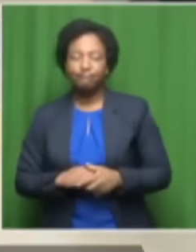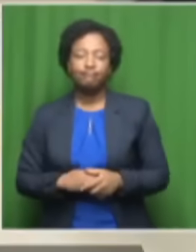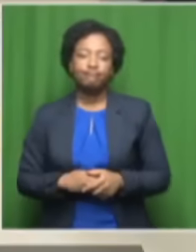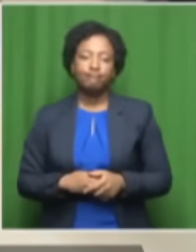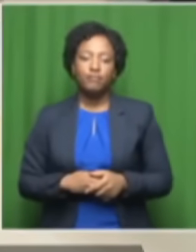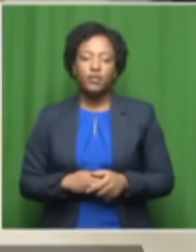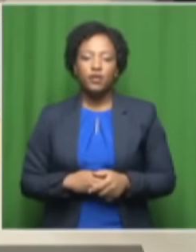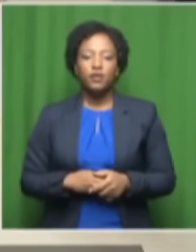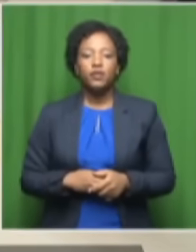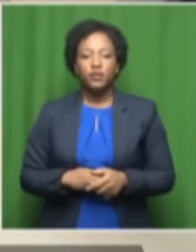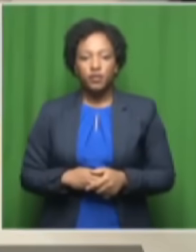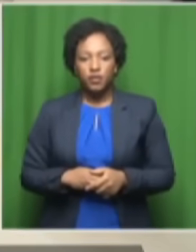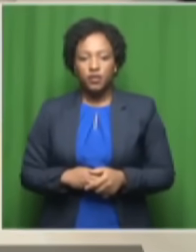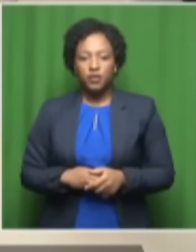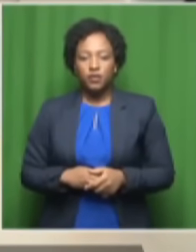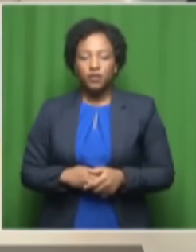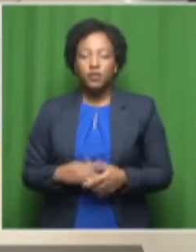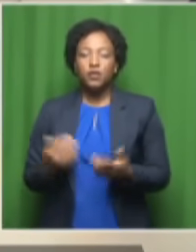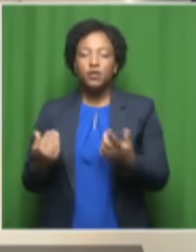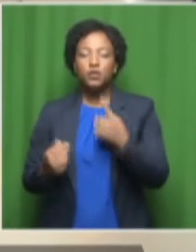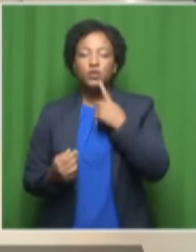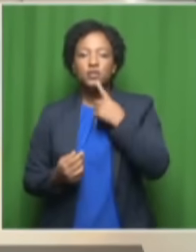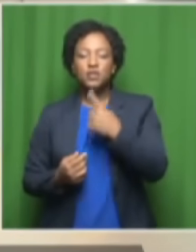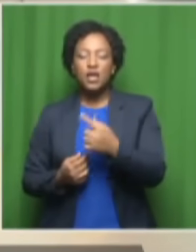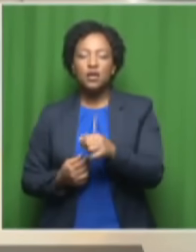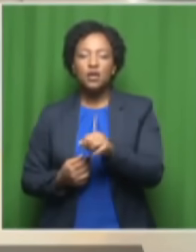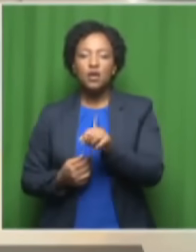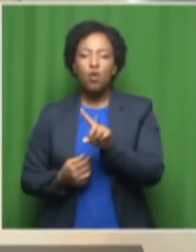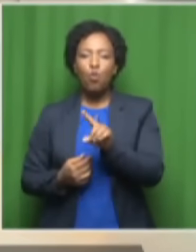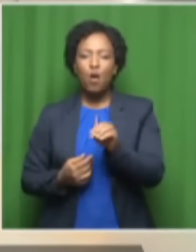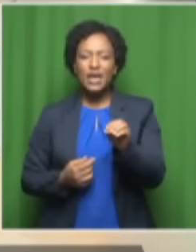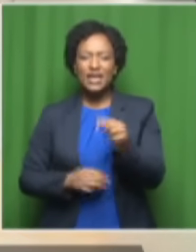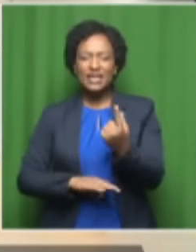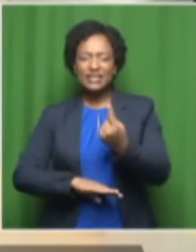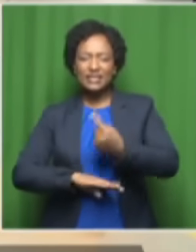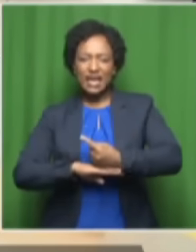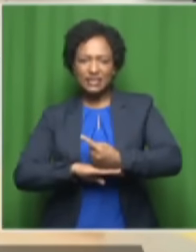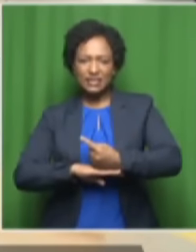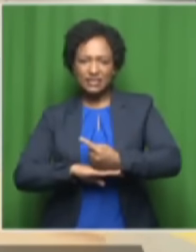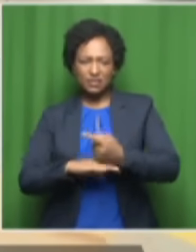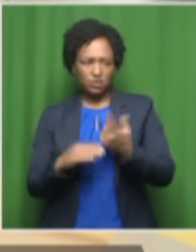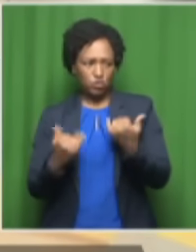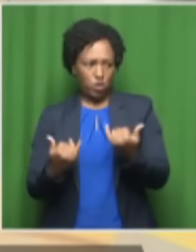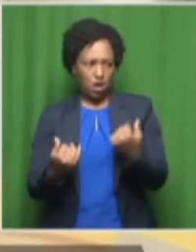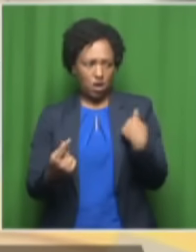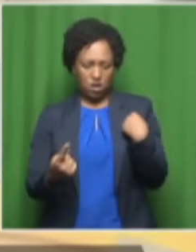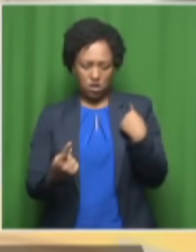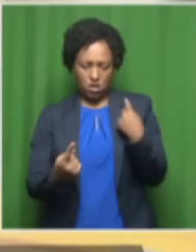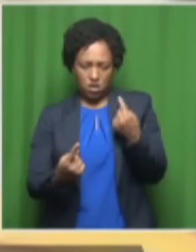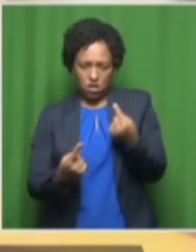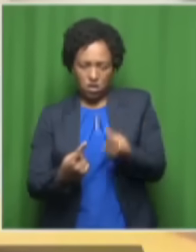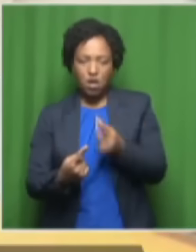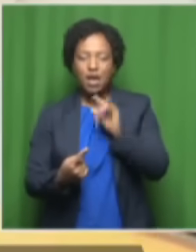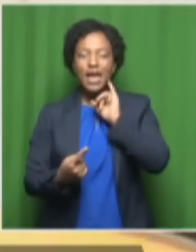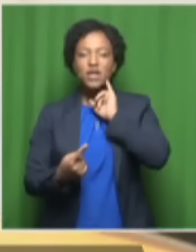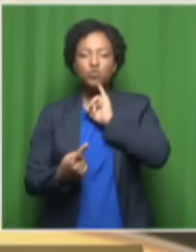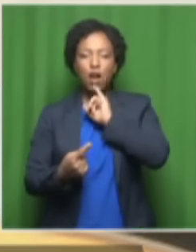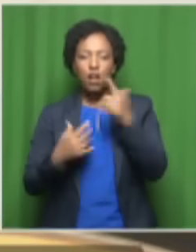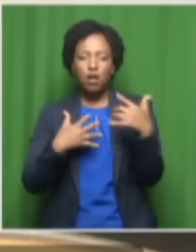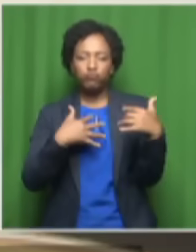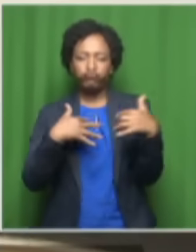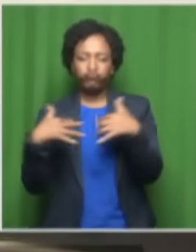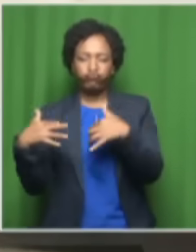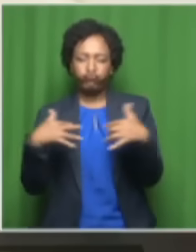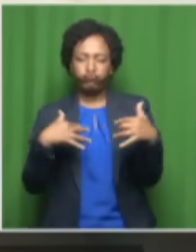obviously we're covering in the news that it's 100 days since what had happened. Today. Today, right. So over the weekend,